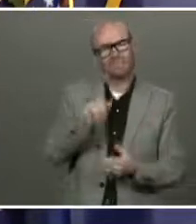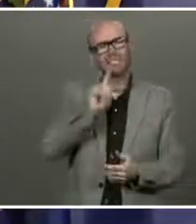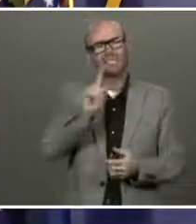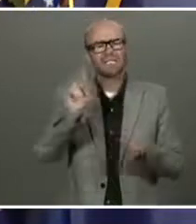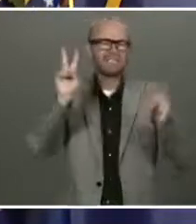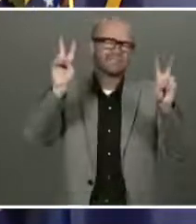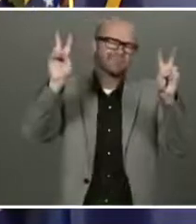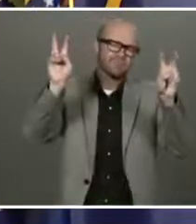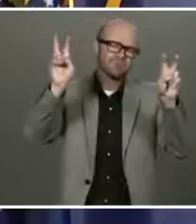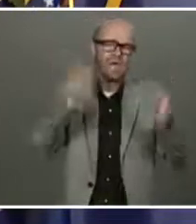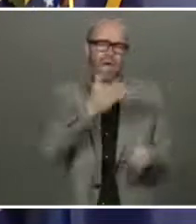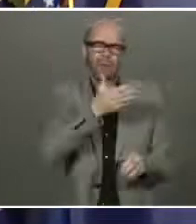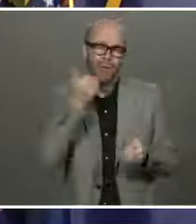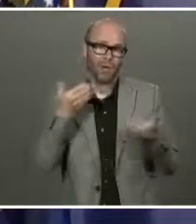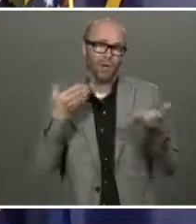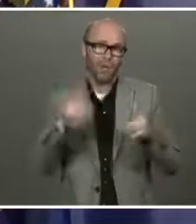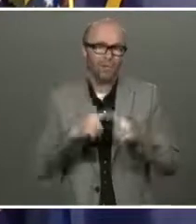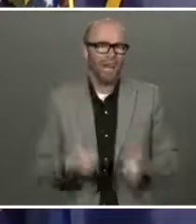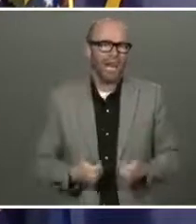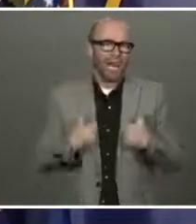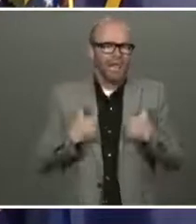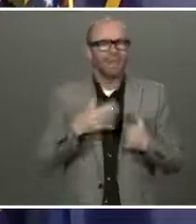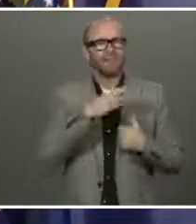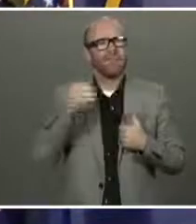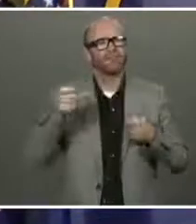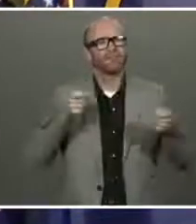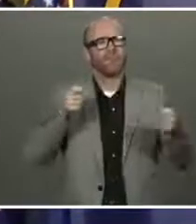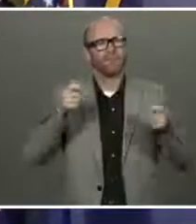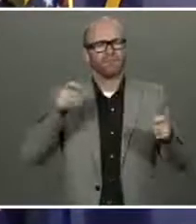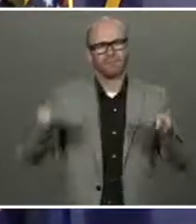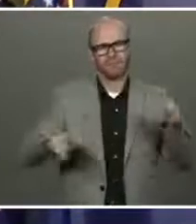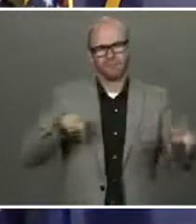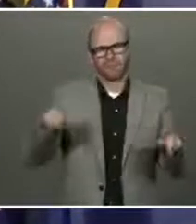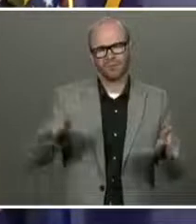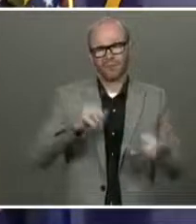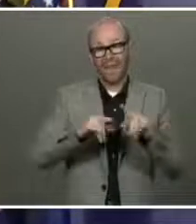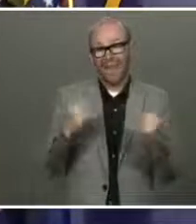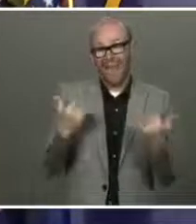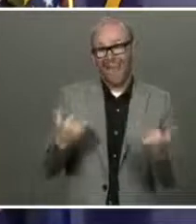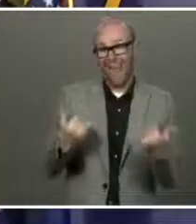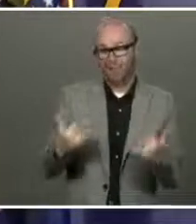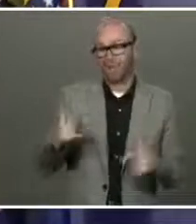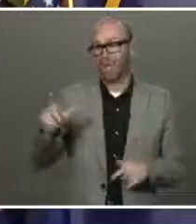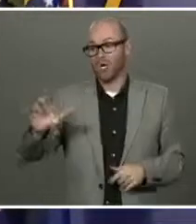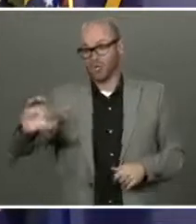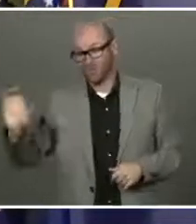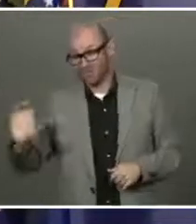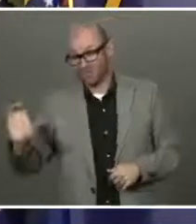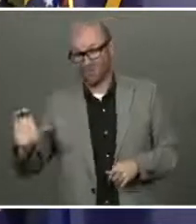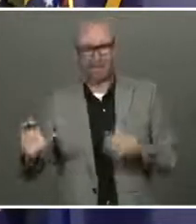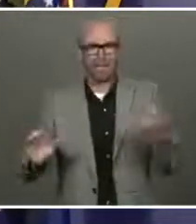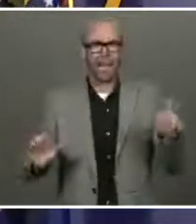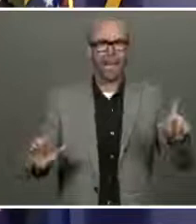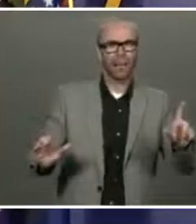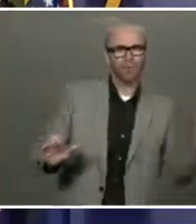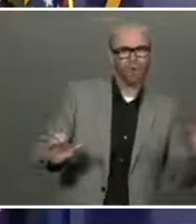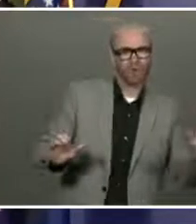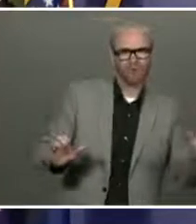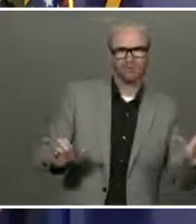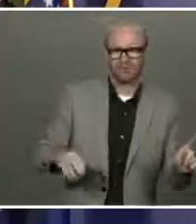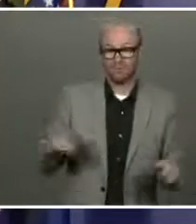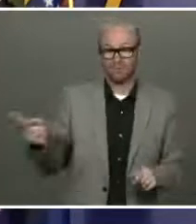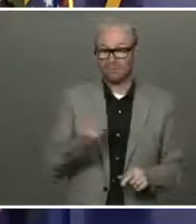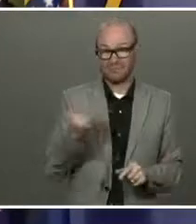way to live and to govern. Now we've gotten to a place where both conservatives and liberals have